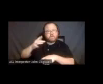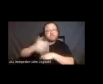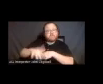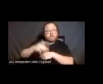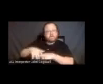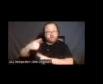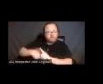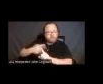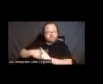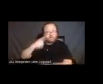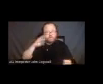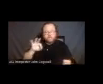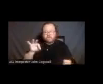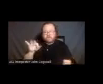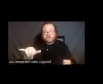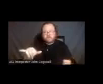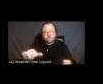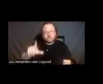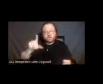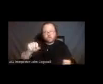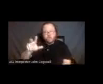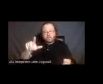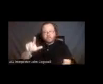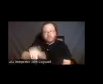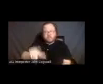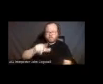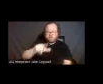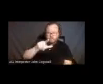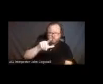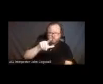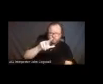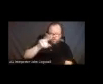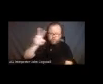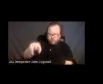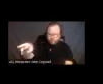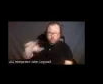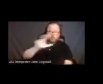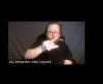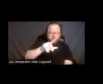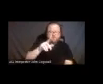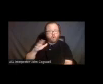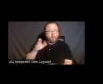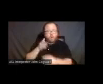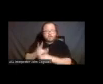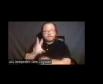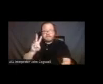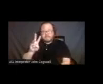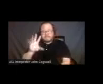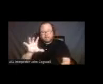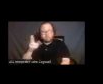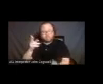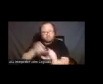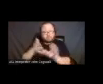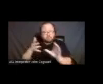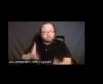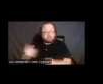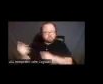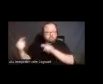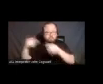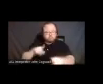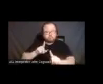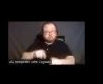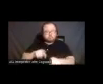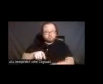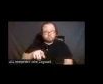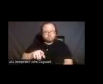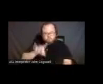fiscal year 22-23, which is our last set of data, over 1,600 participants county-wide attended the 87 trainings